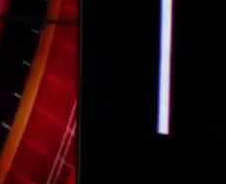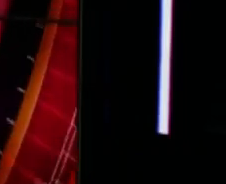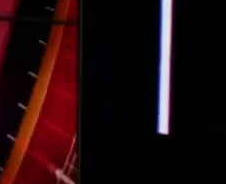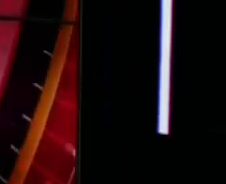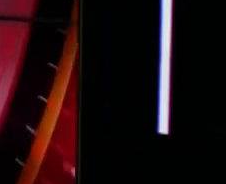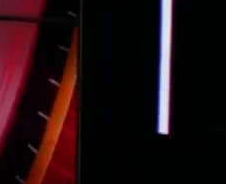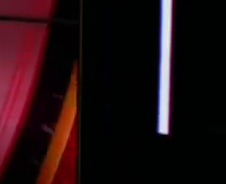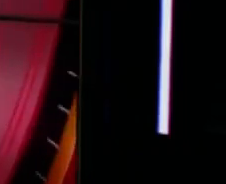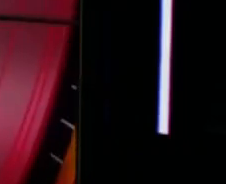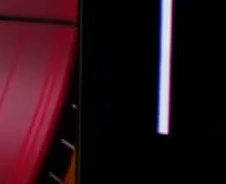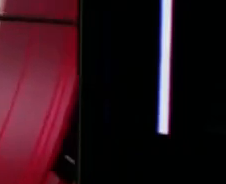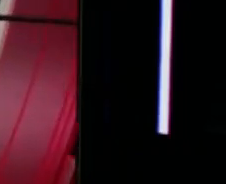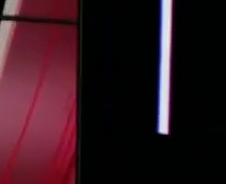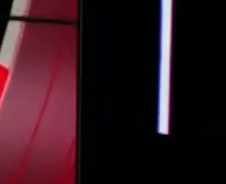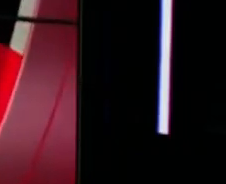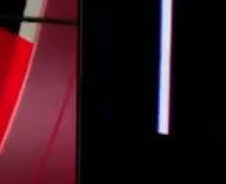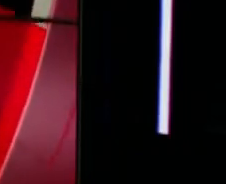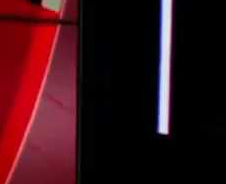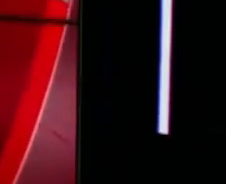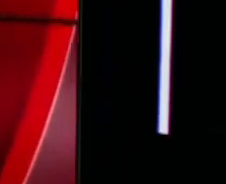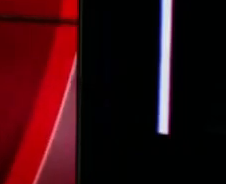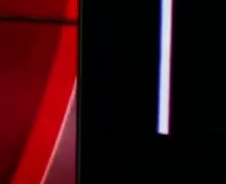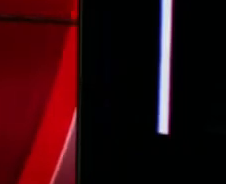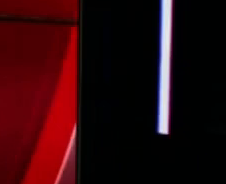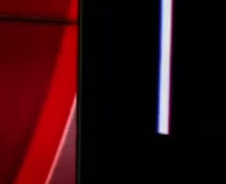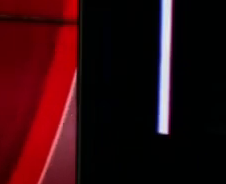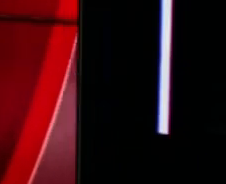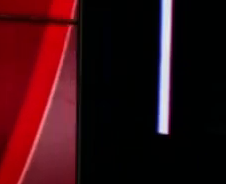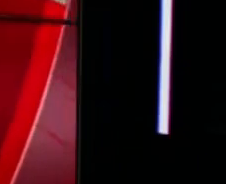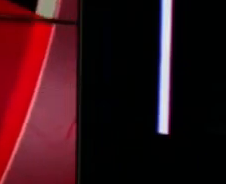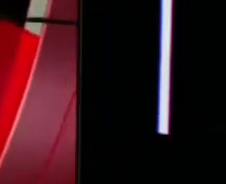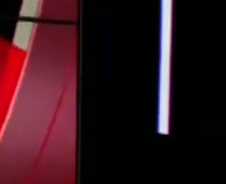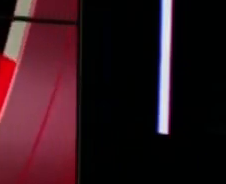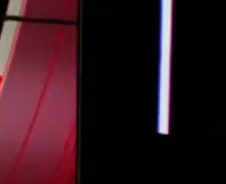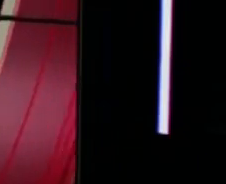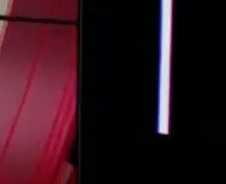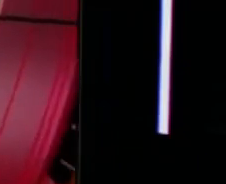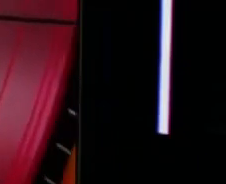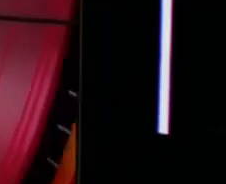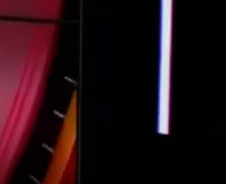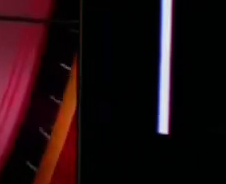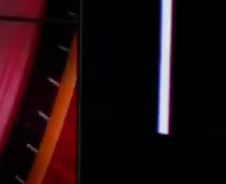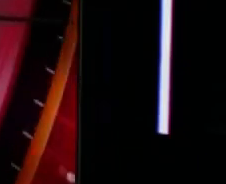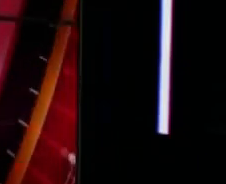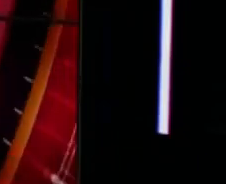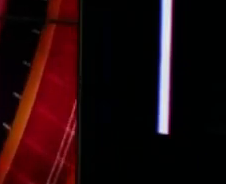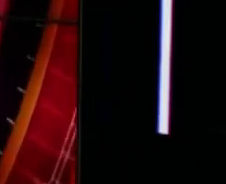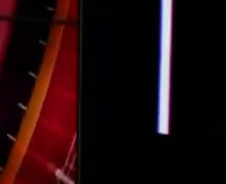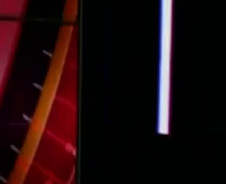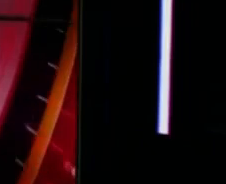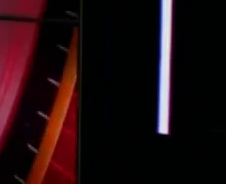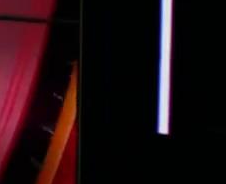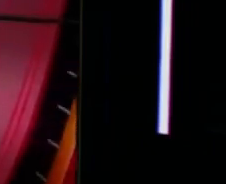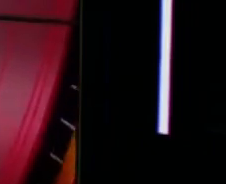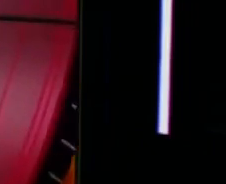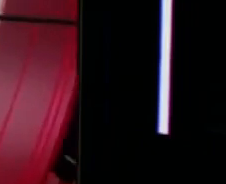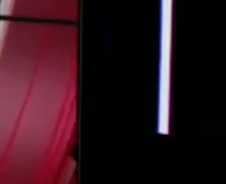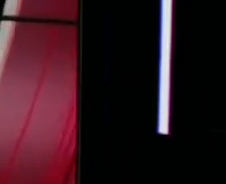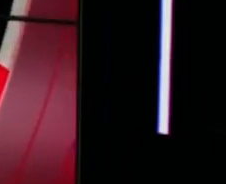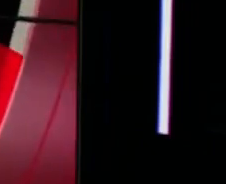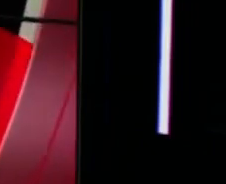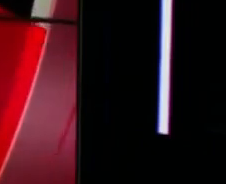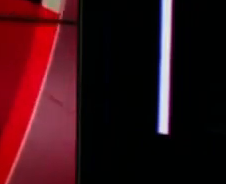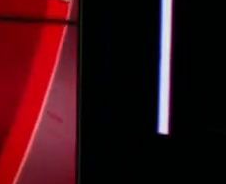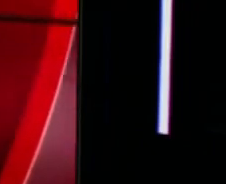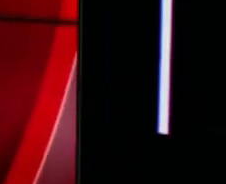11th, 51 years ago, and his legacy reminds us that the region will never let that painful story to repeat itself. Venezuela